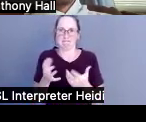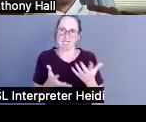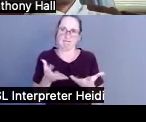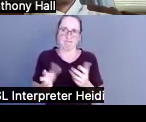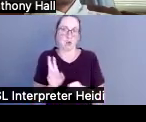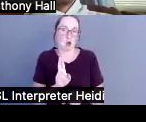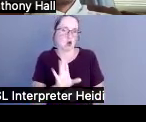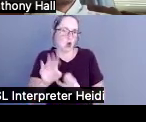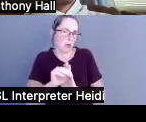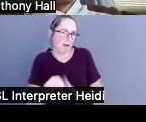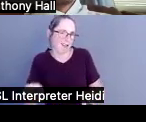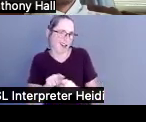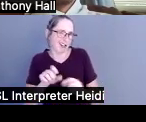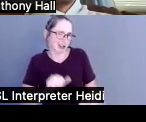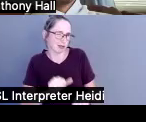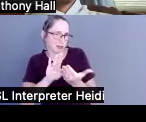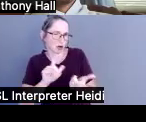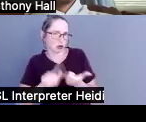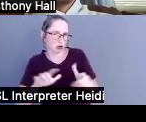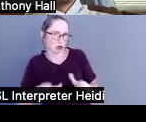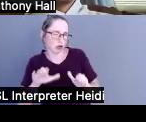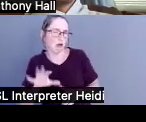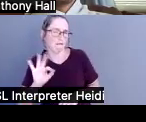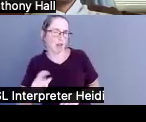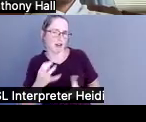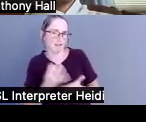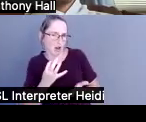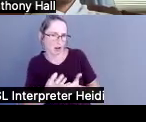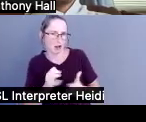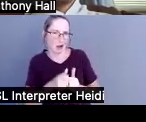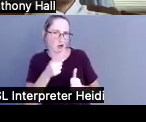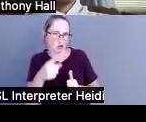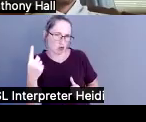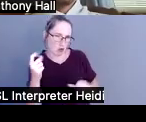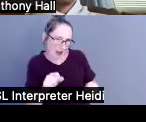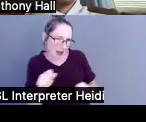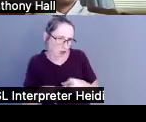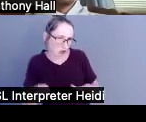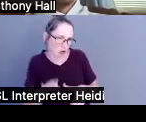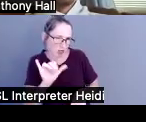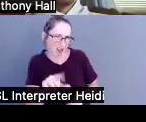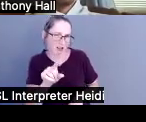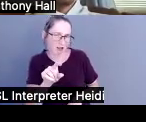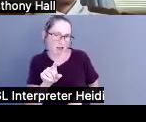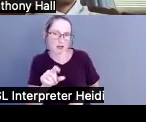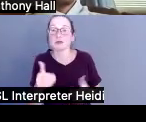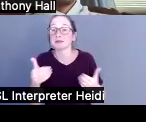use your model as an approach to do flex funding the way you all were able to do that?